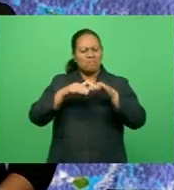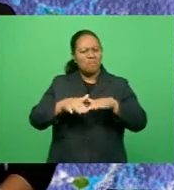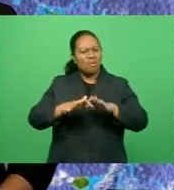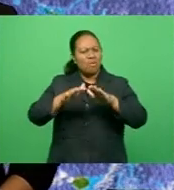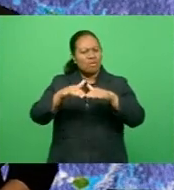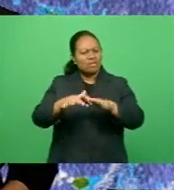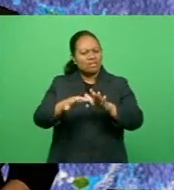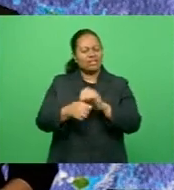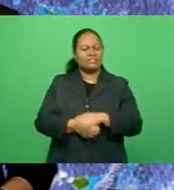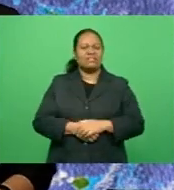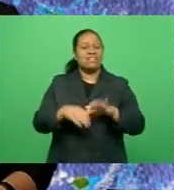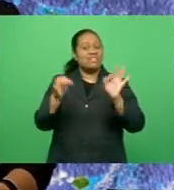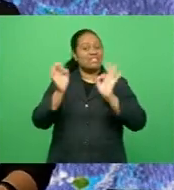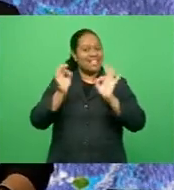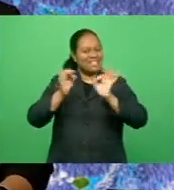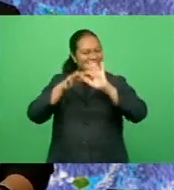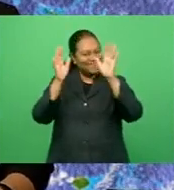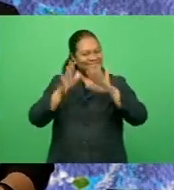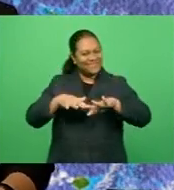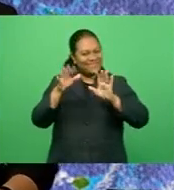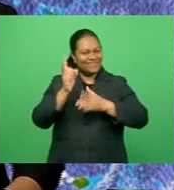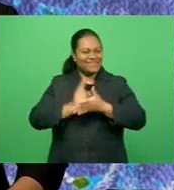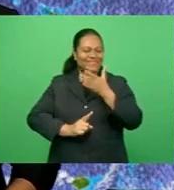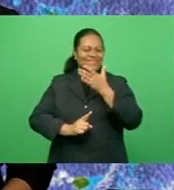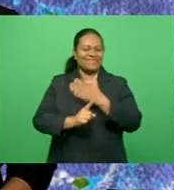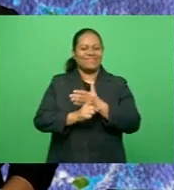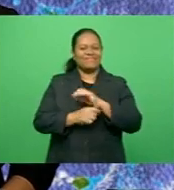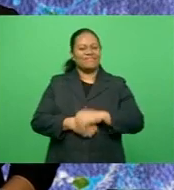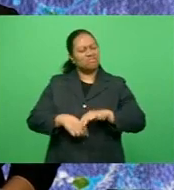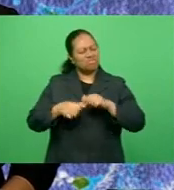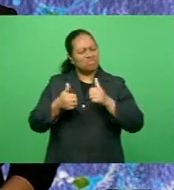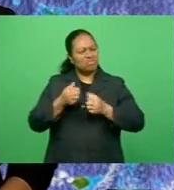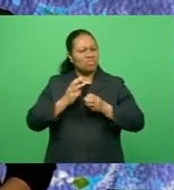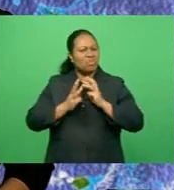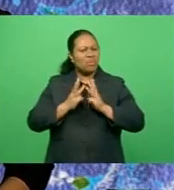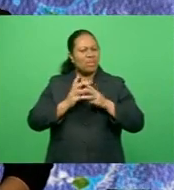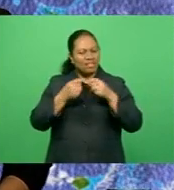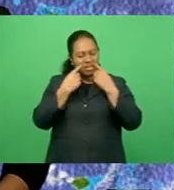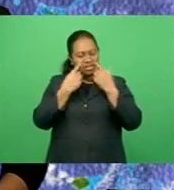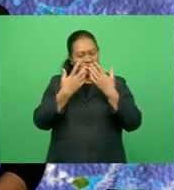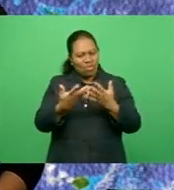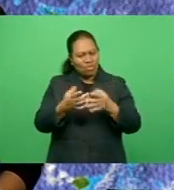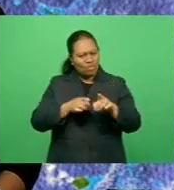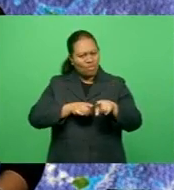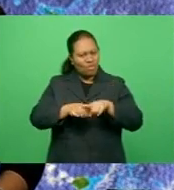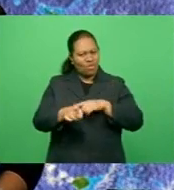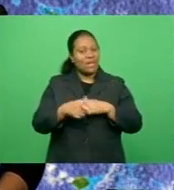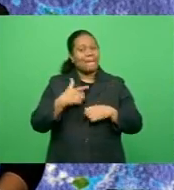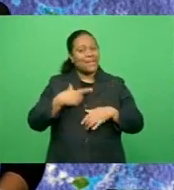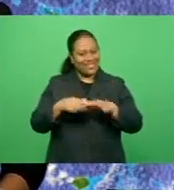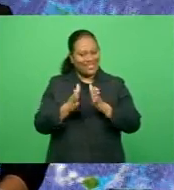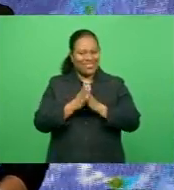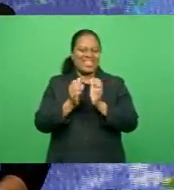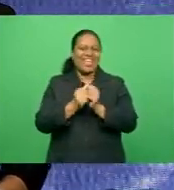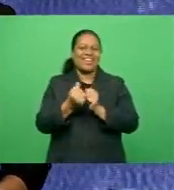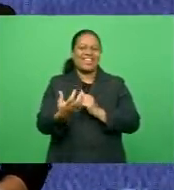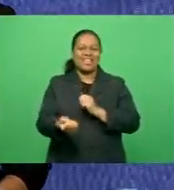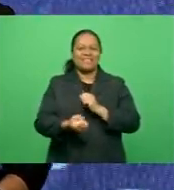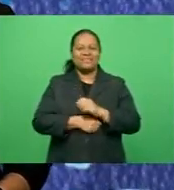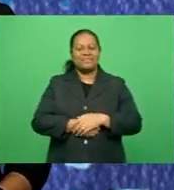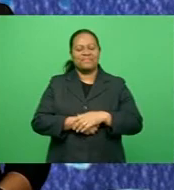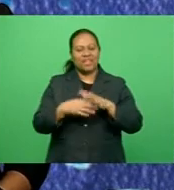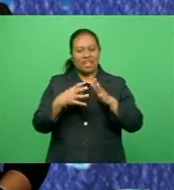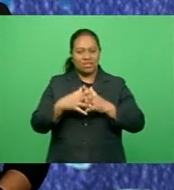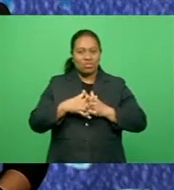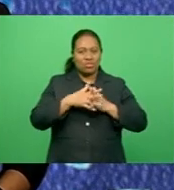wasn't a show of showers. Good weather brings positive vibes, especially when it's the weekend. Now in the west,